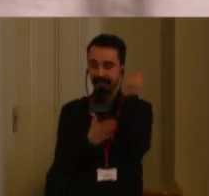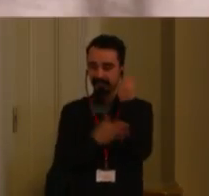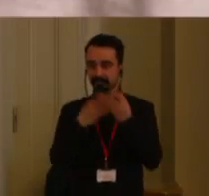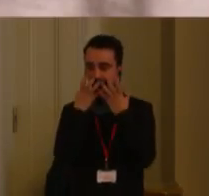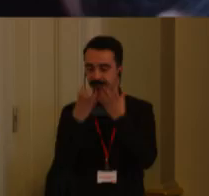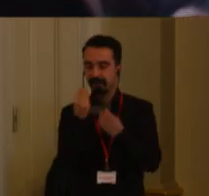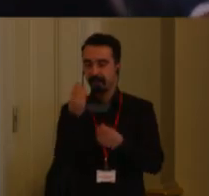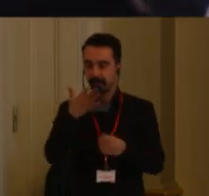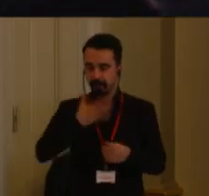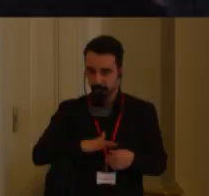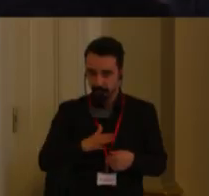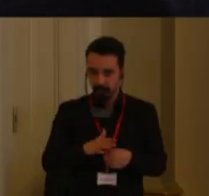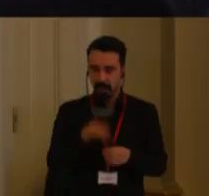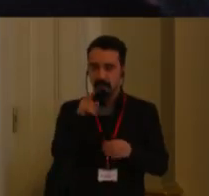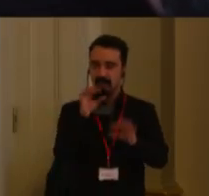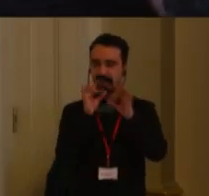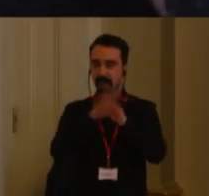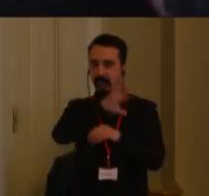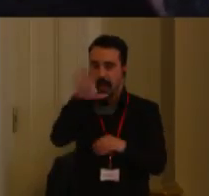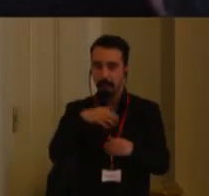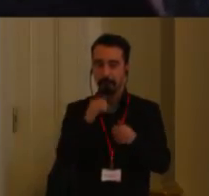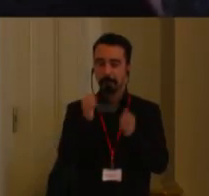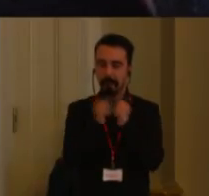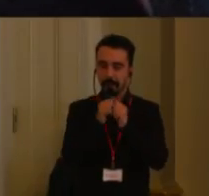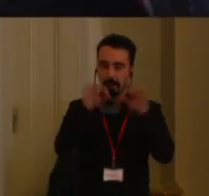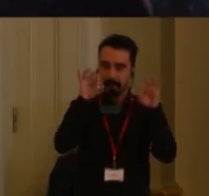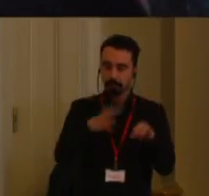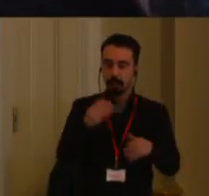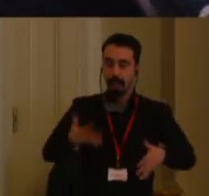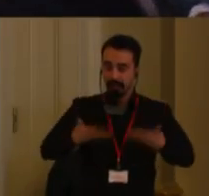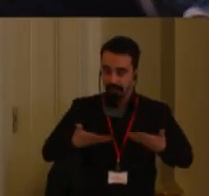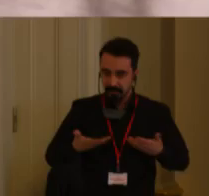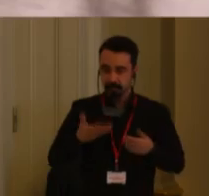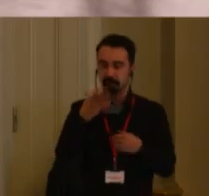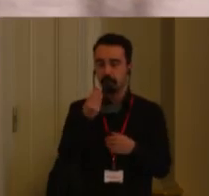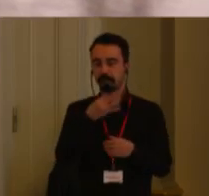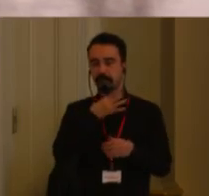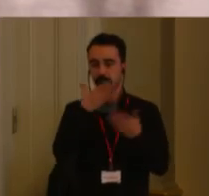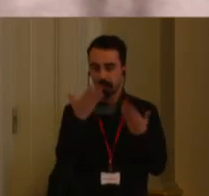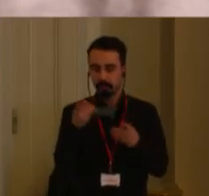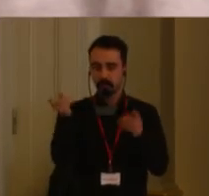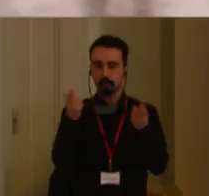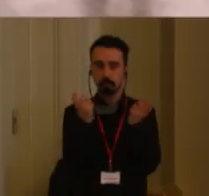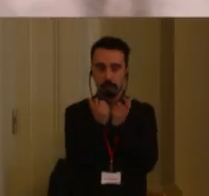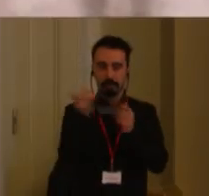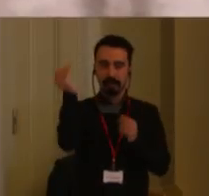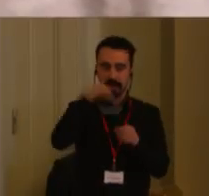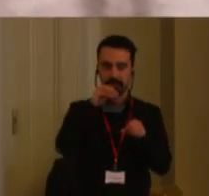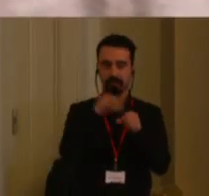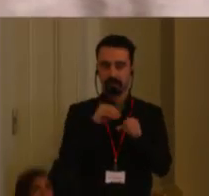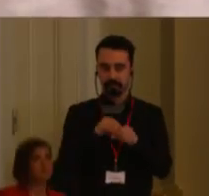that dialogue with you today. Thank you very much for joining us. We hope you find the